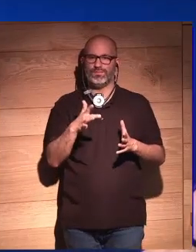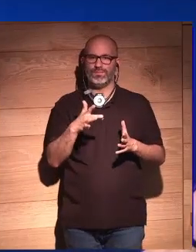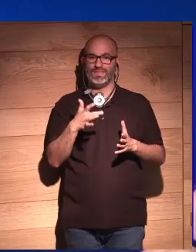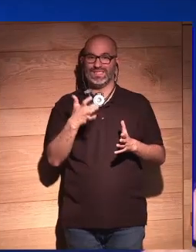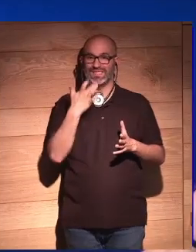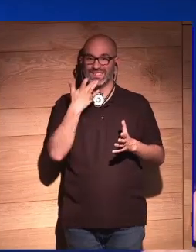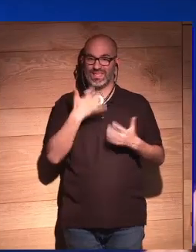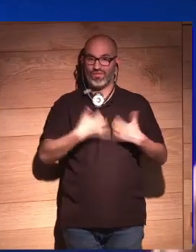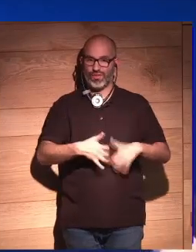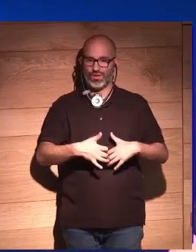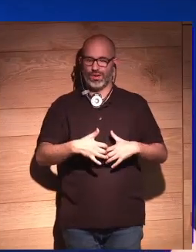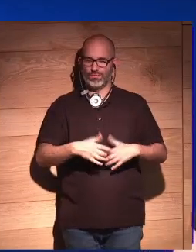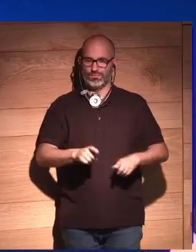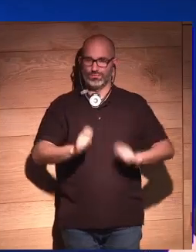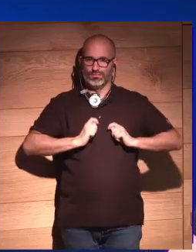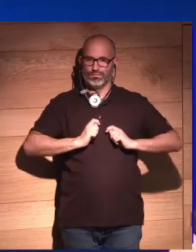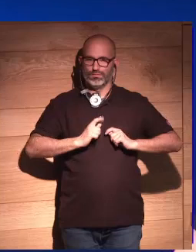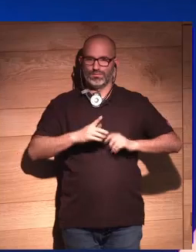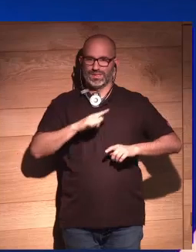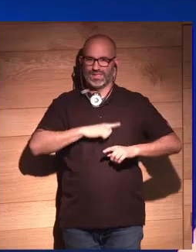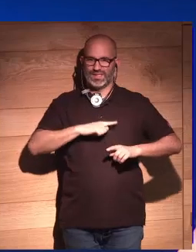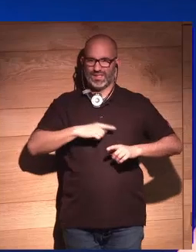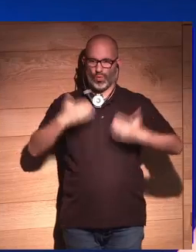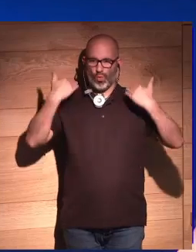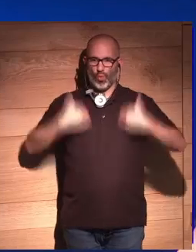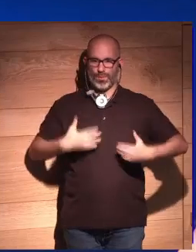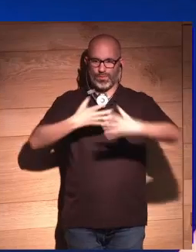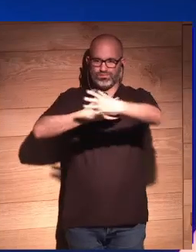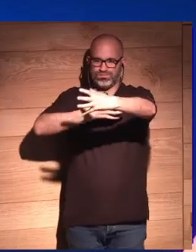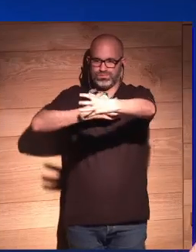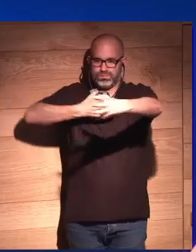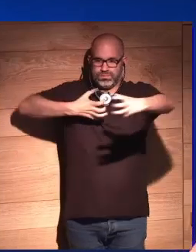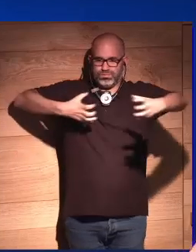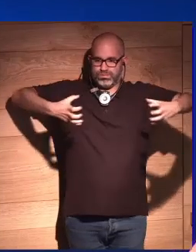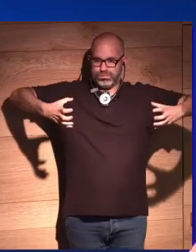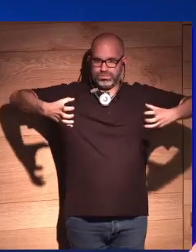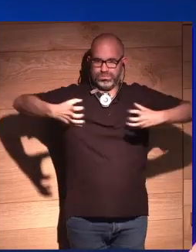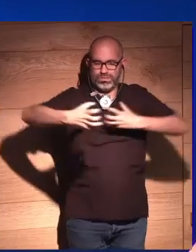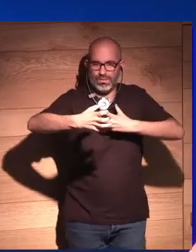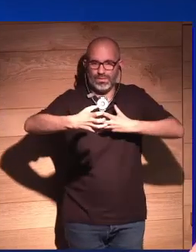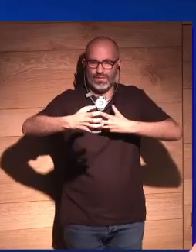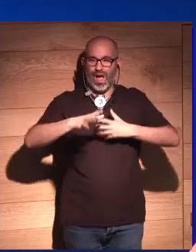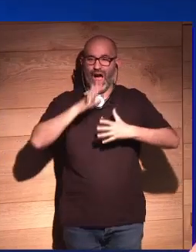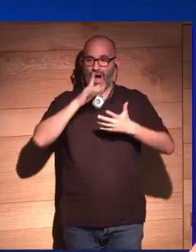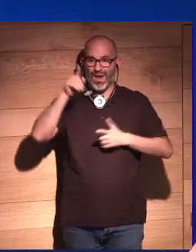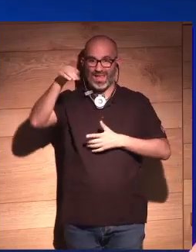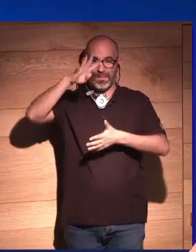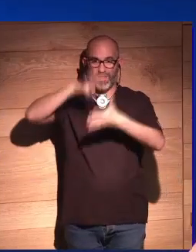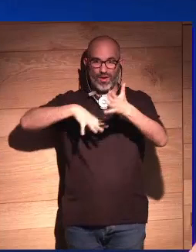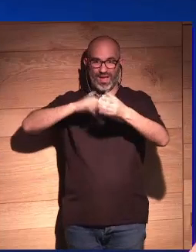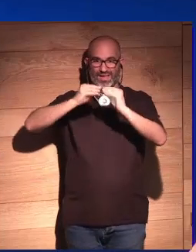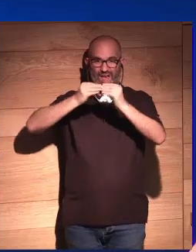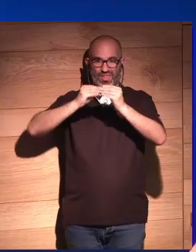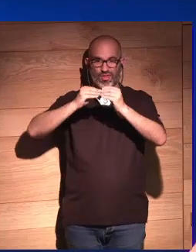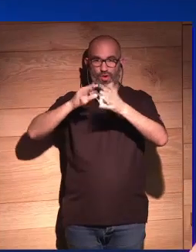body. And they do this, and they're doing something now, their new project around the immigration